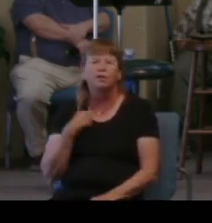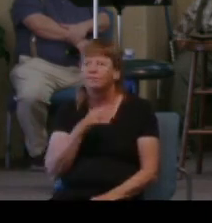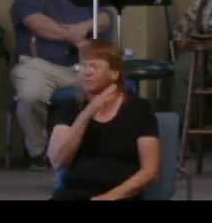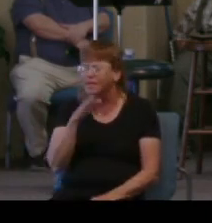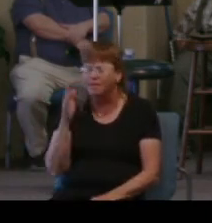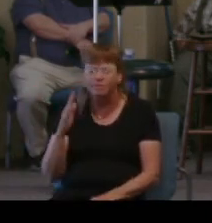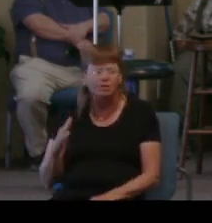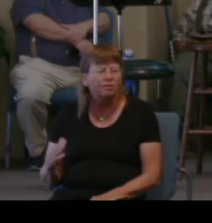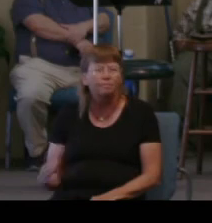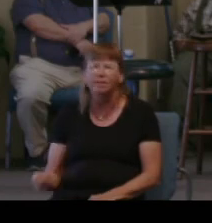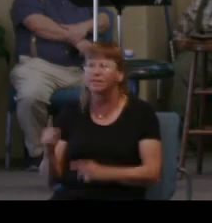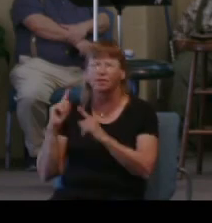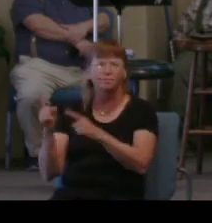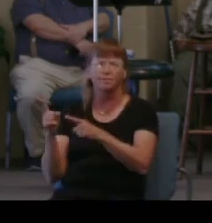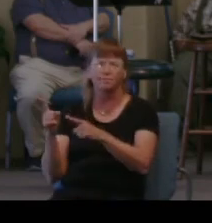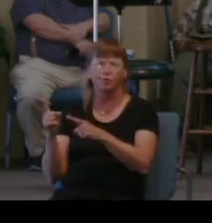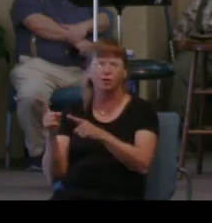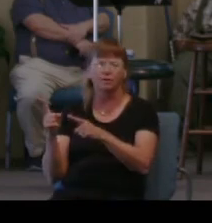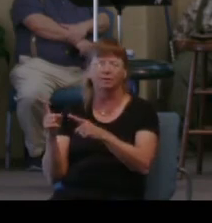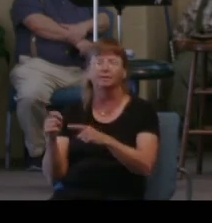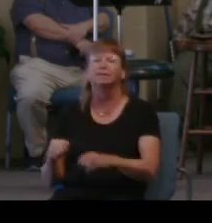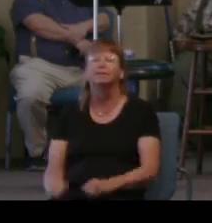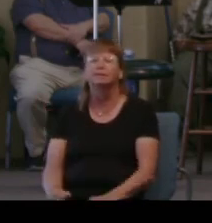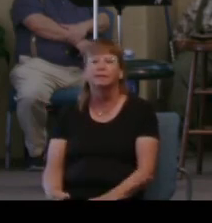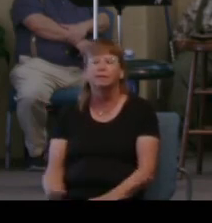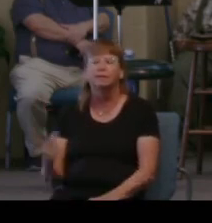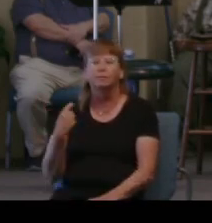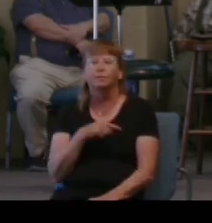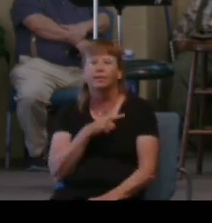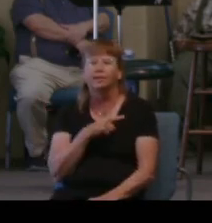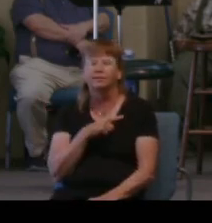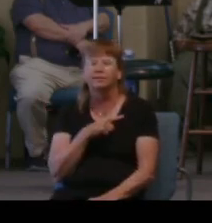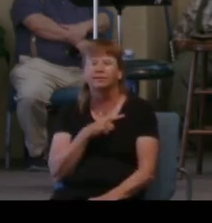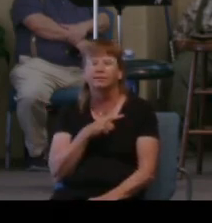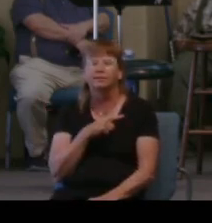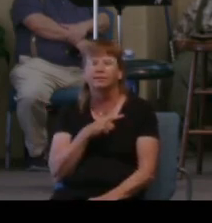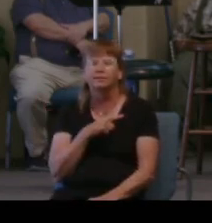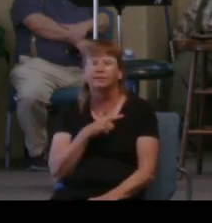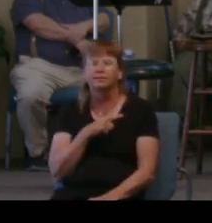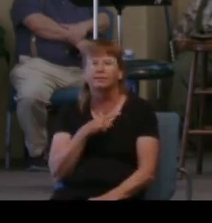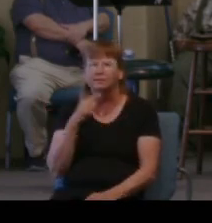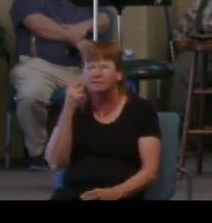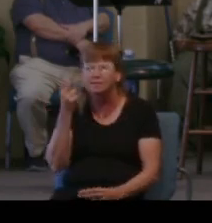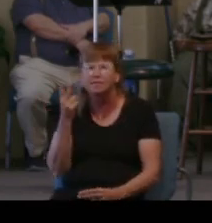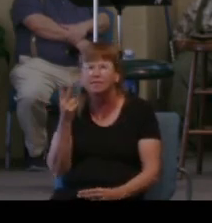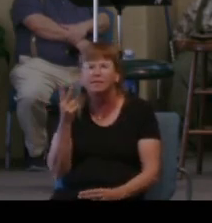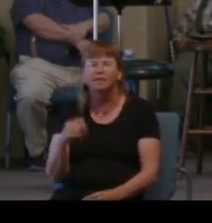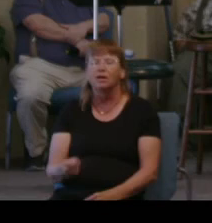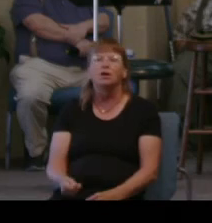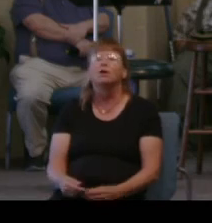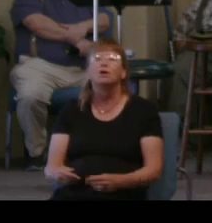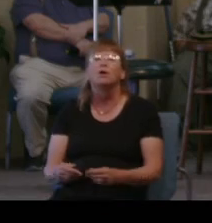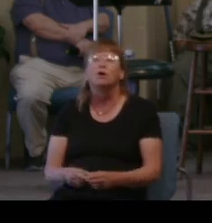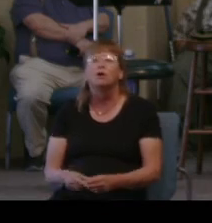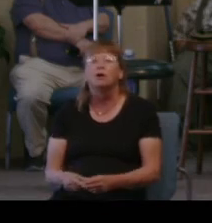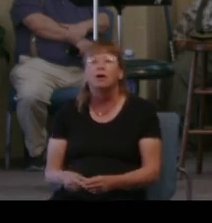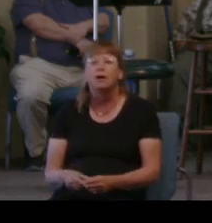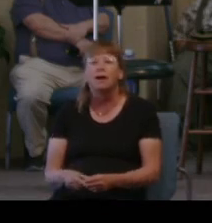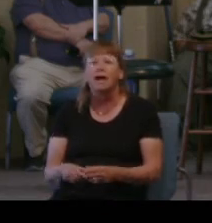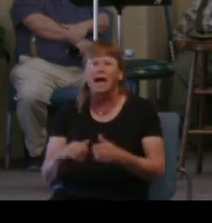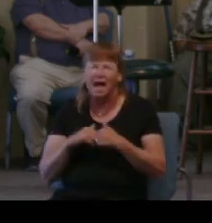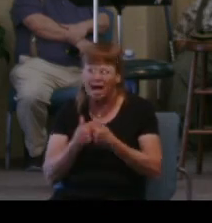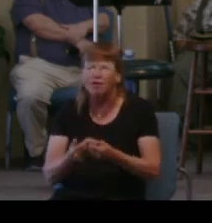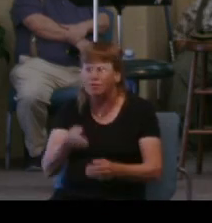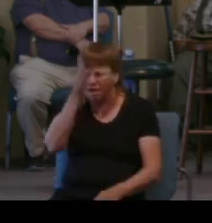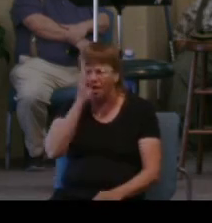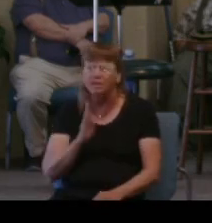before. So one of the exciting things about this trip is that we get to go and see what God is doing for Master Plan as far as a partnership and a